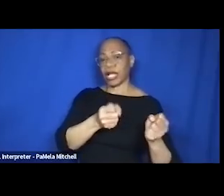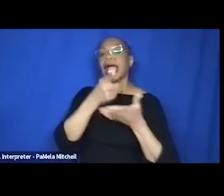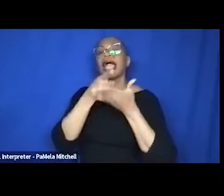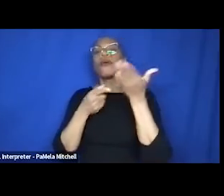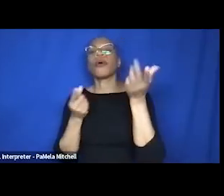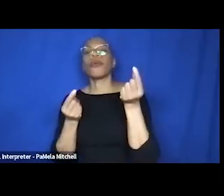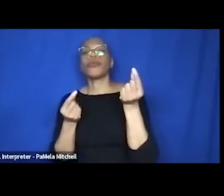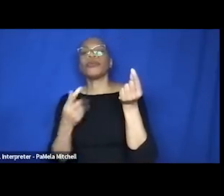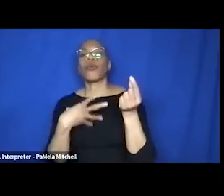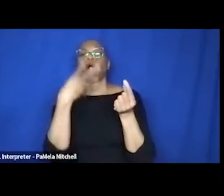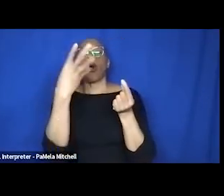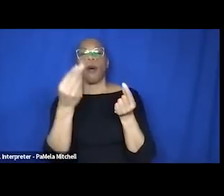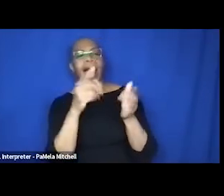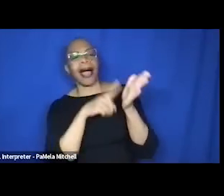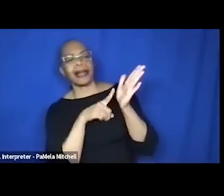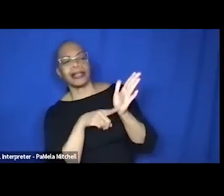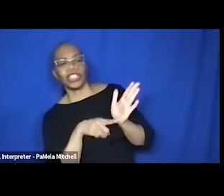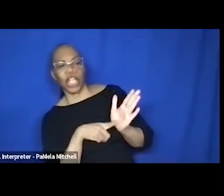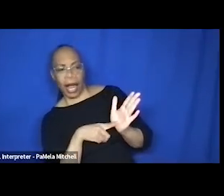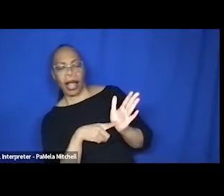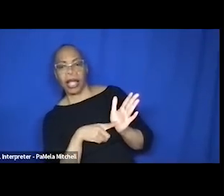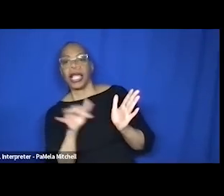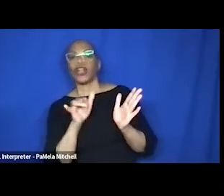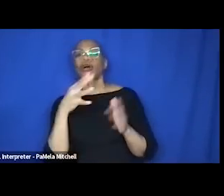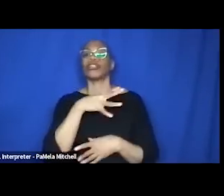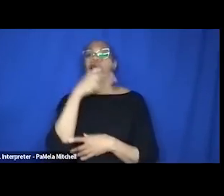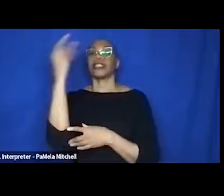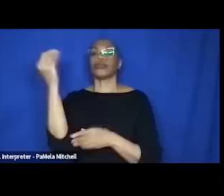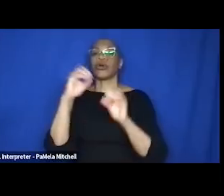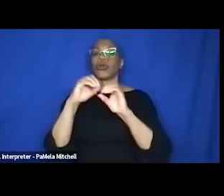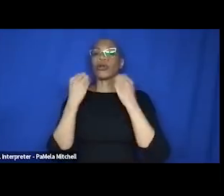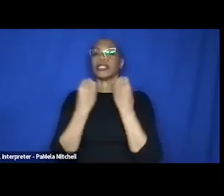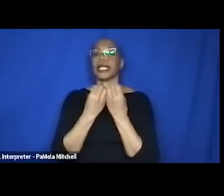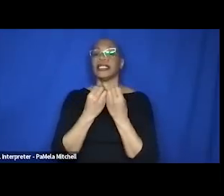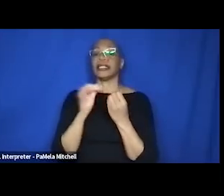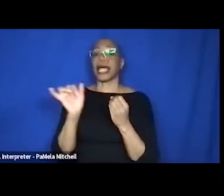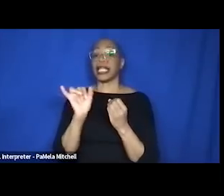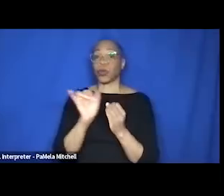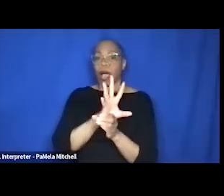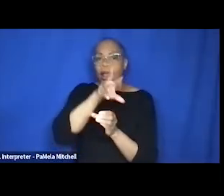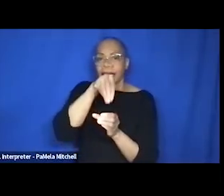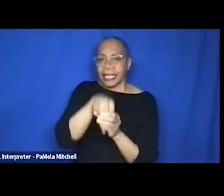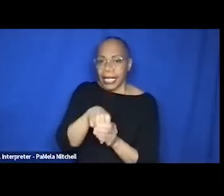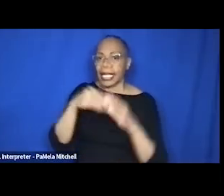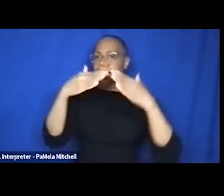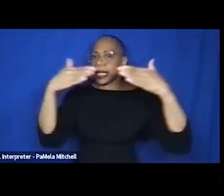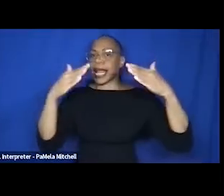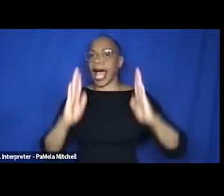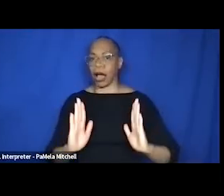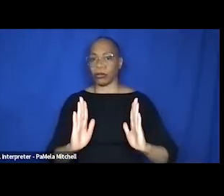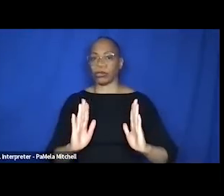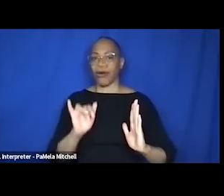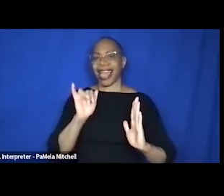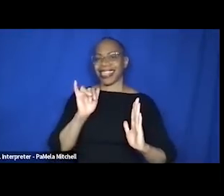on there. And external organizations, in-house also. But yeah, this is pretty much how